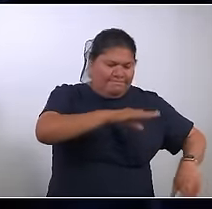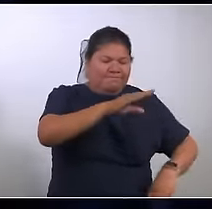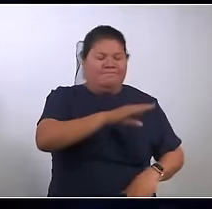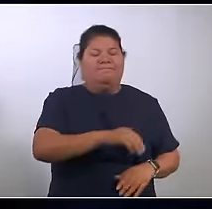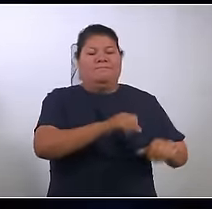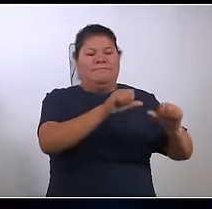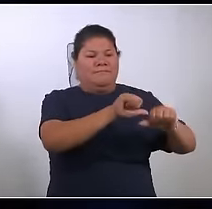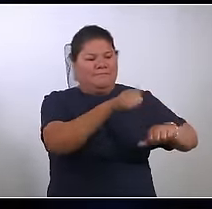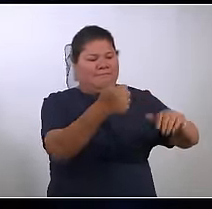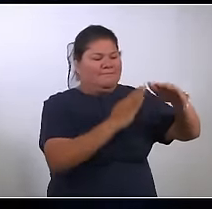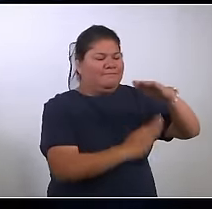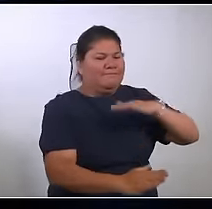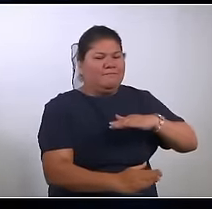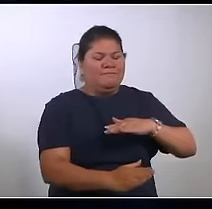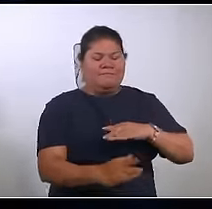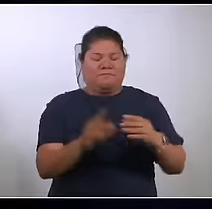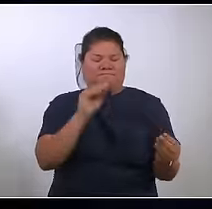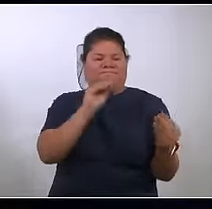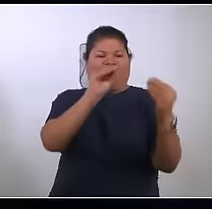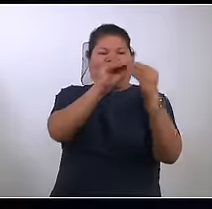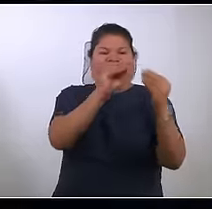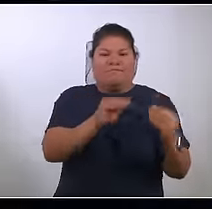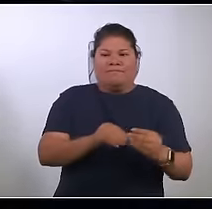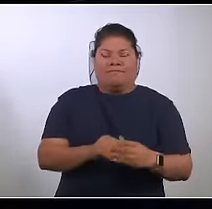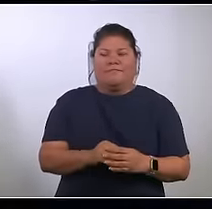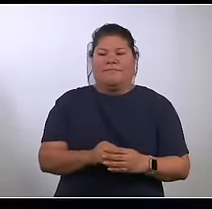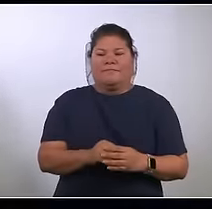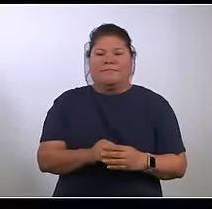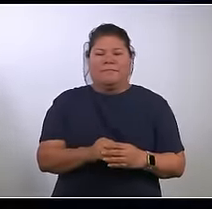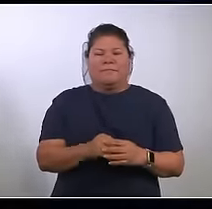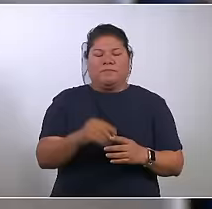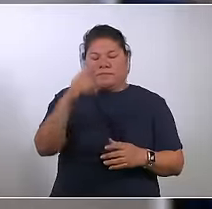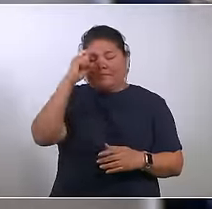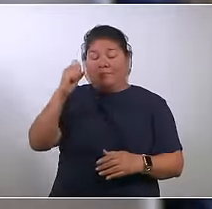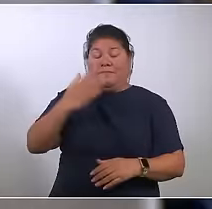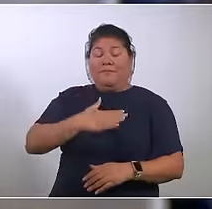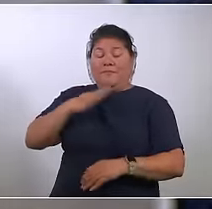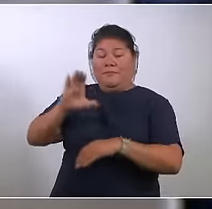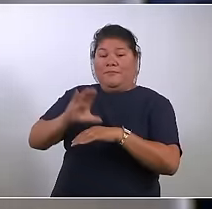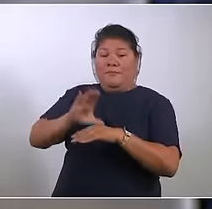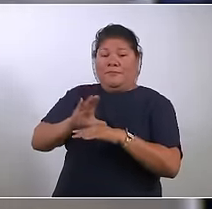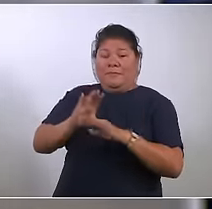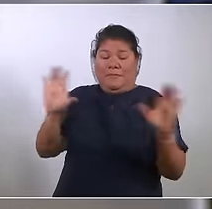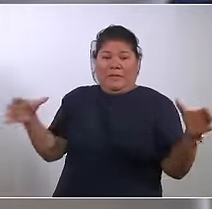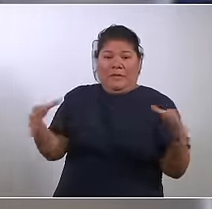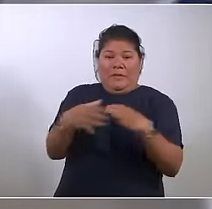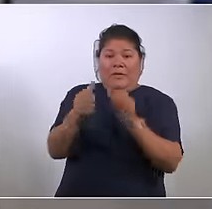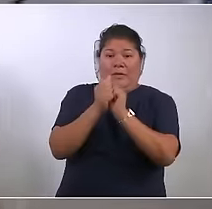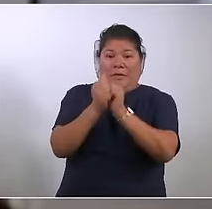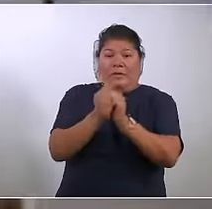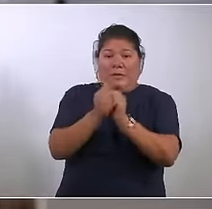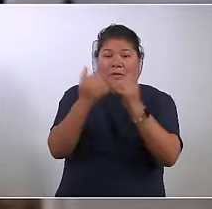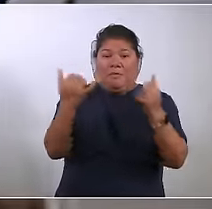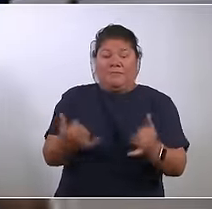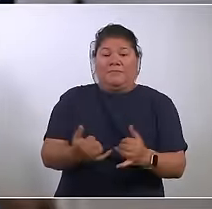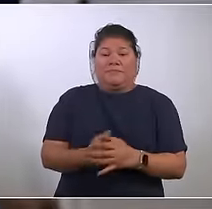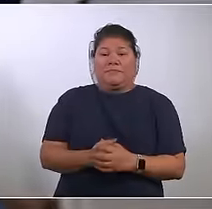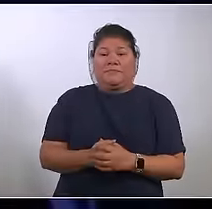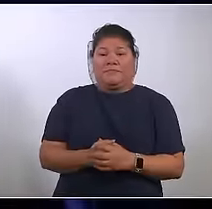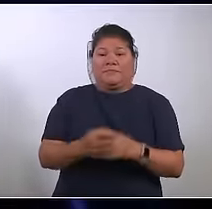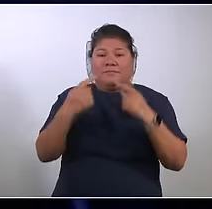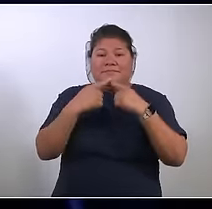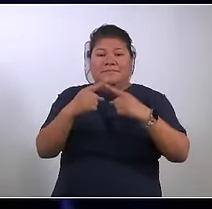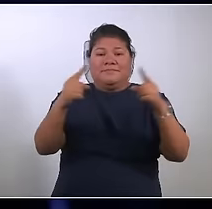doblado rodillas. Nor kissed his lips. Ni besado sus labios. Because my church has gotten together today. Porque mi iglesia se ha reunido